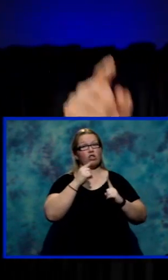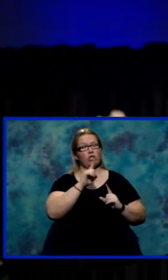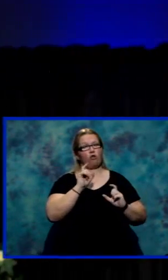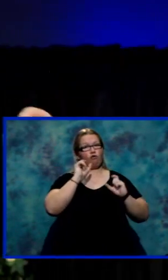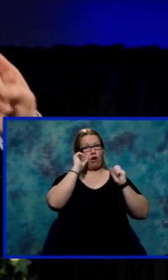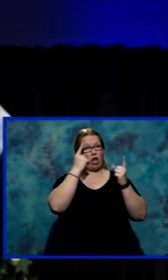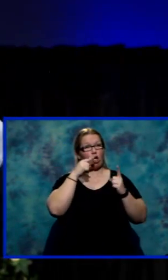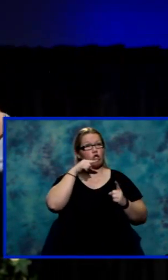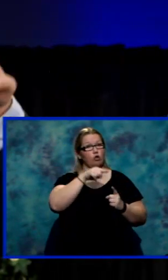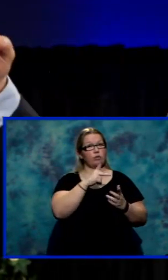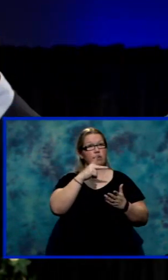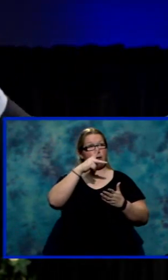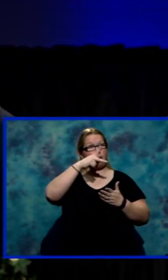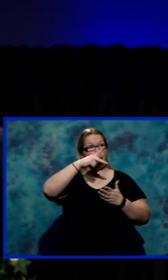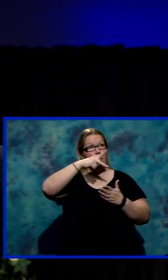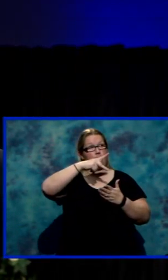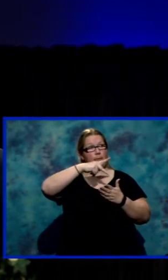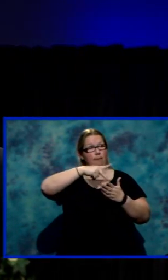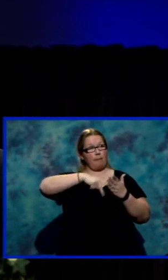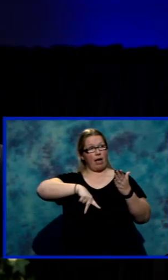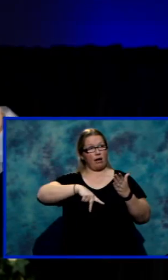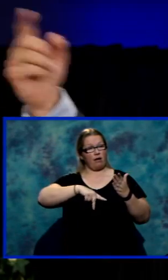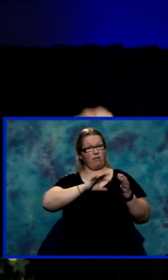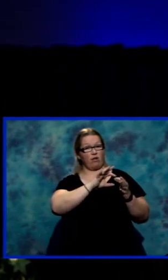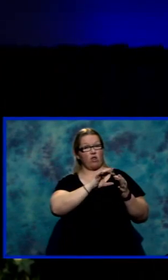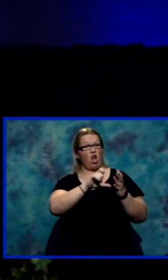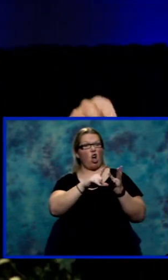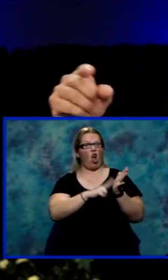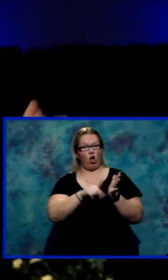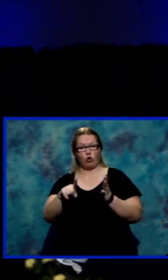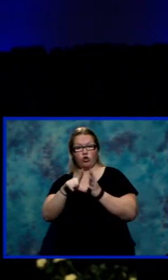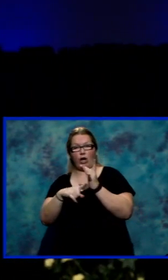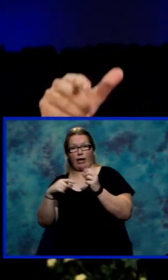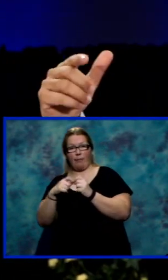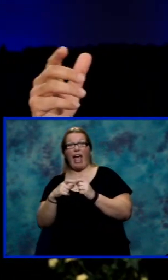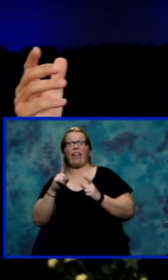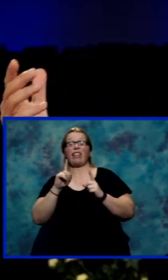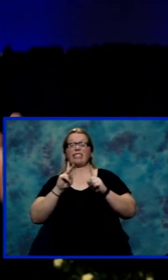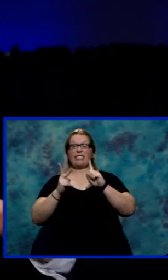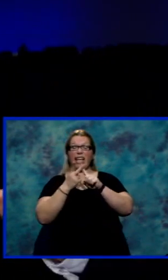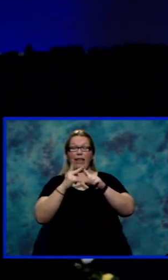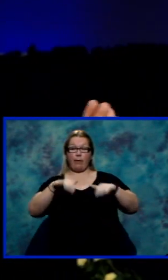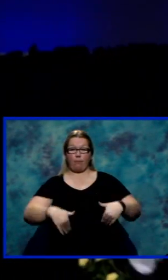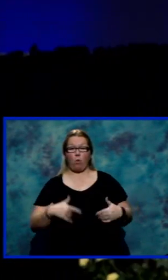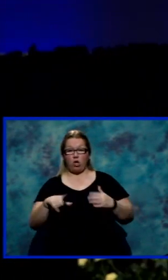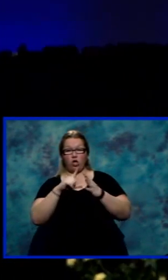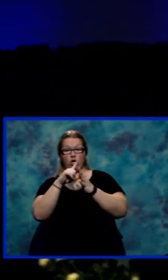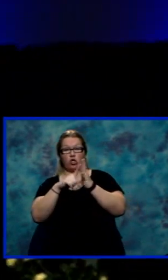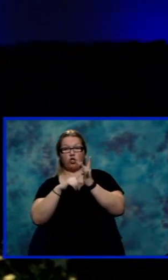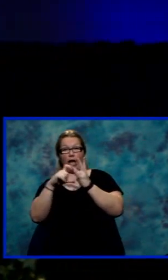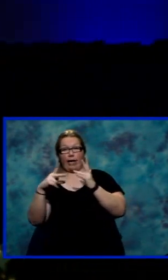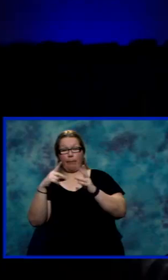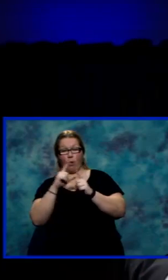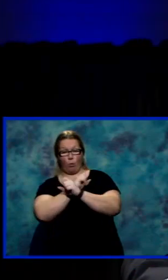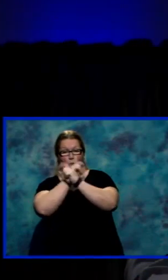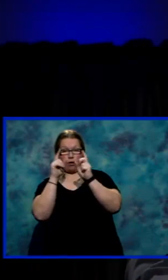that she was part of the con to Jacob. And secondly, in the morning when Jacob wakes up and turns over and looks